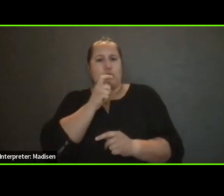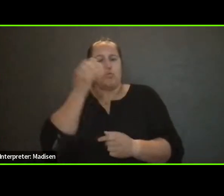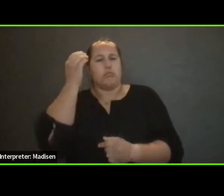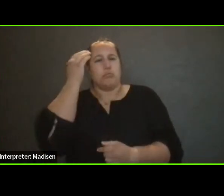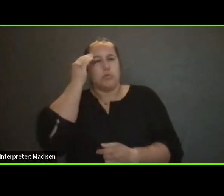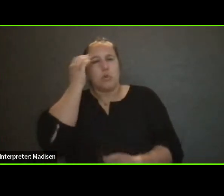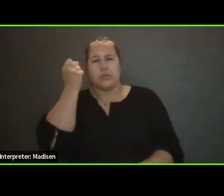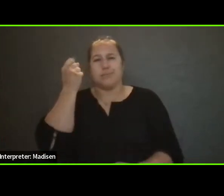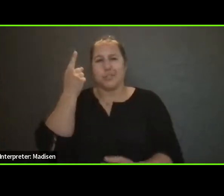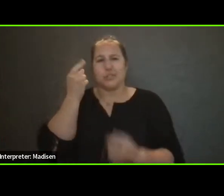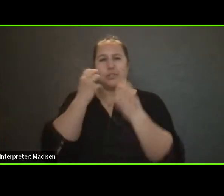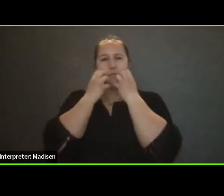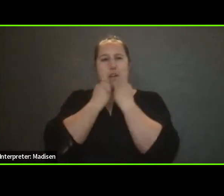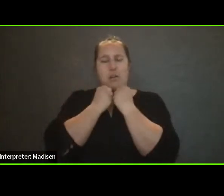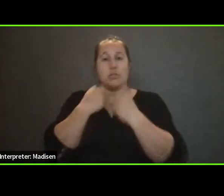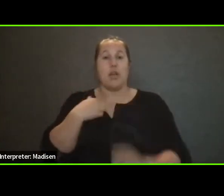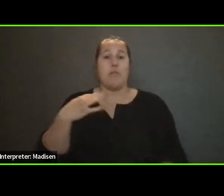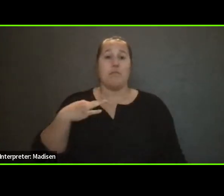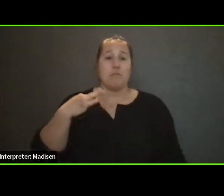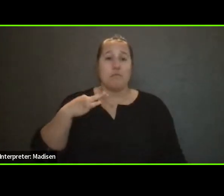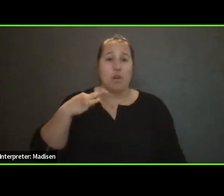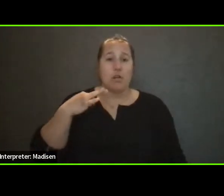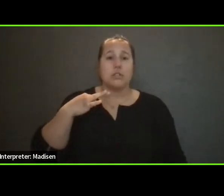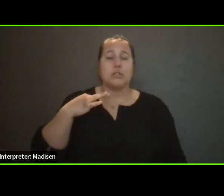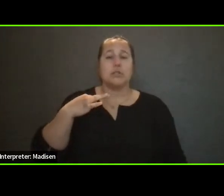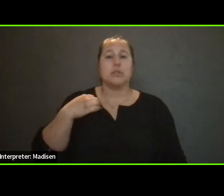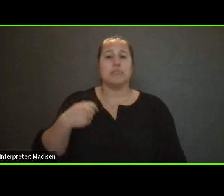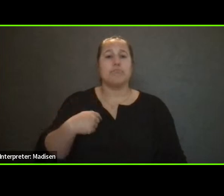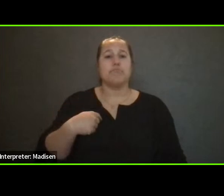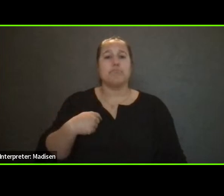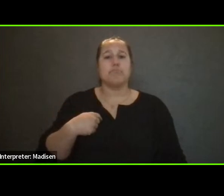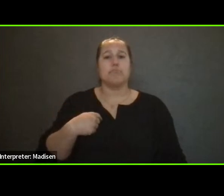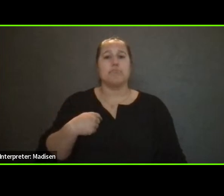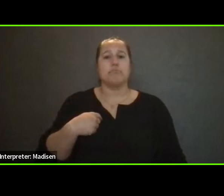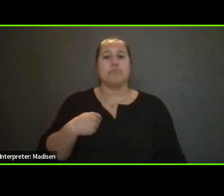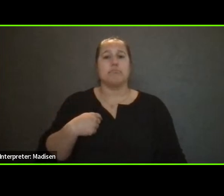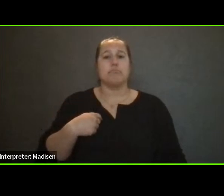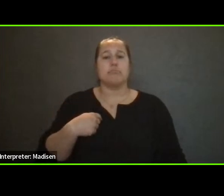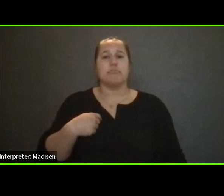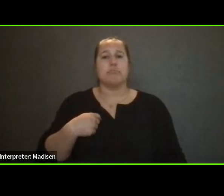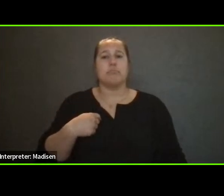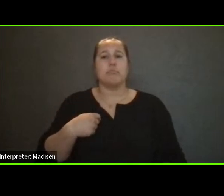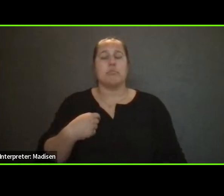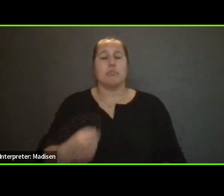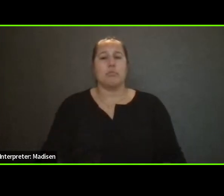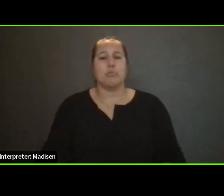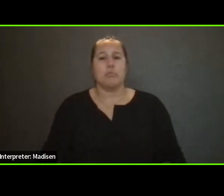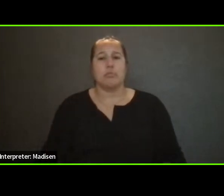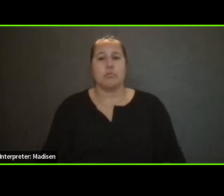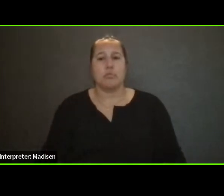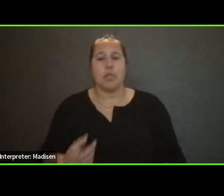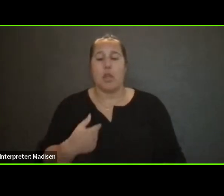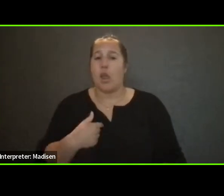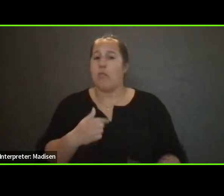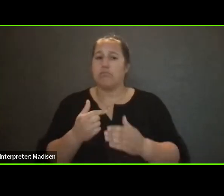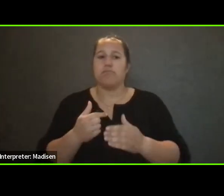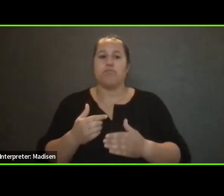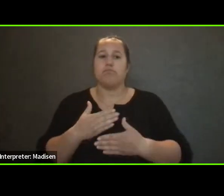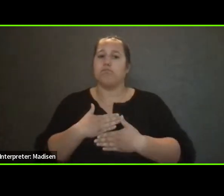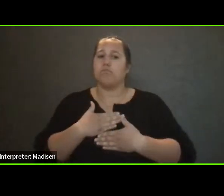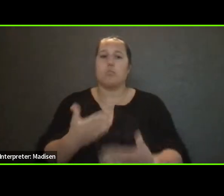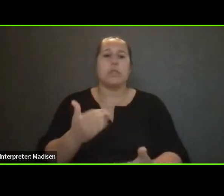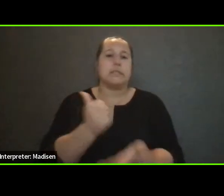I'm volunteering in some respects. I don't like to get paid for things, but I'm very willing to help with the